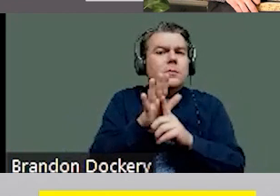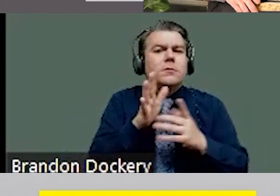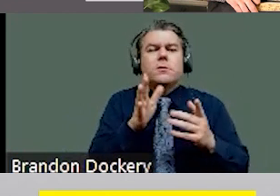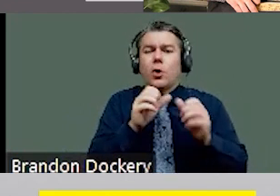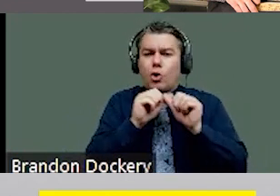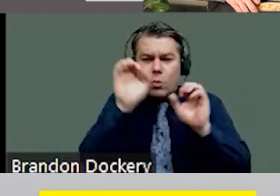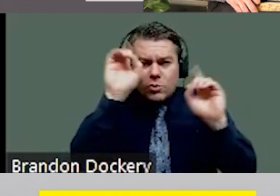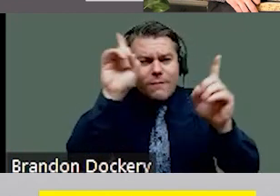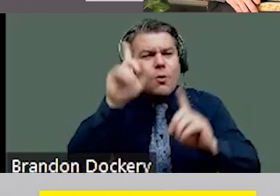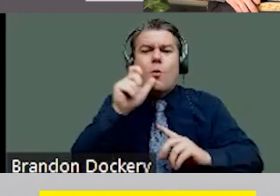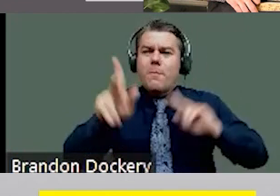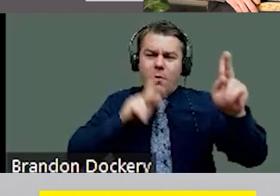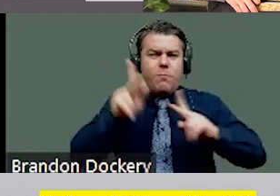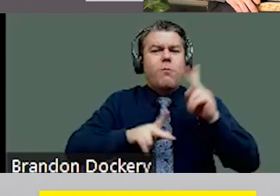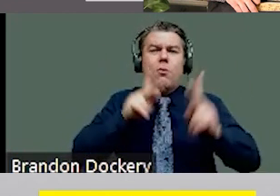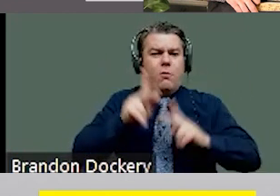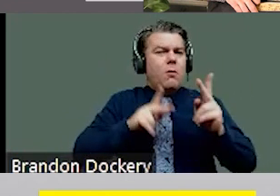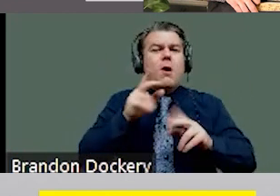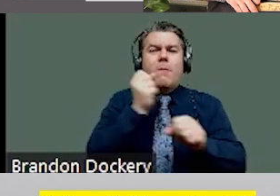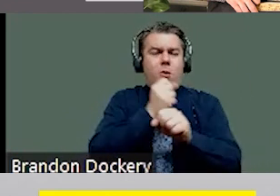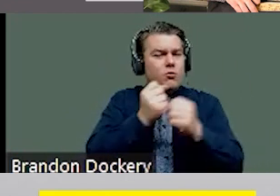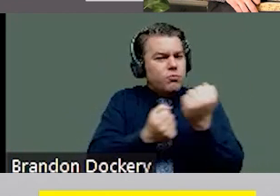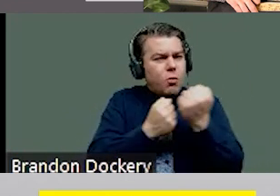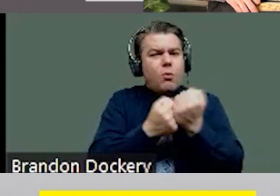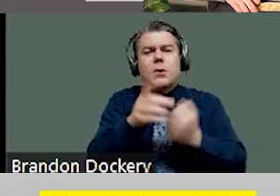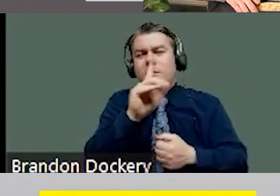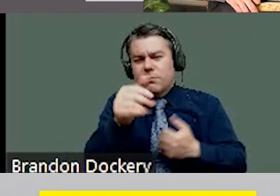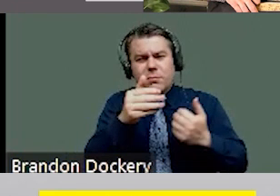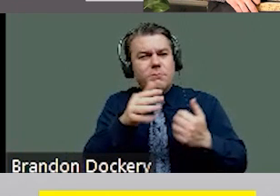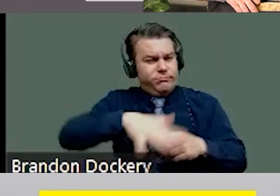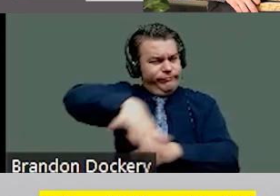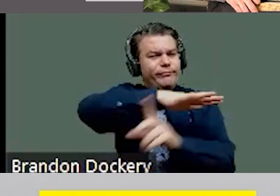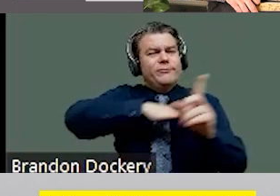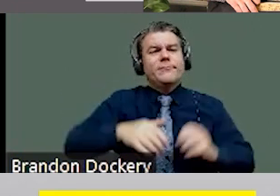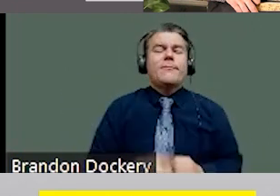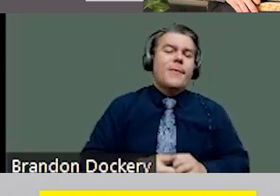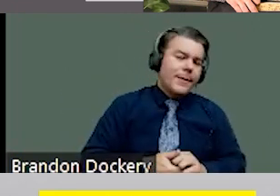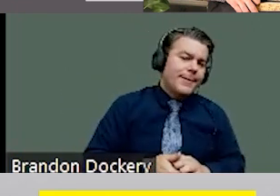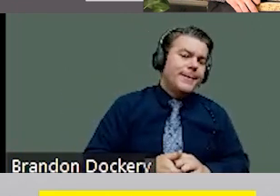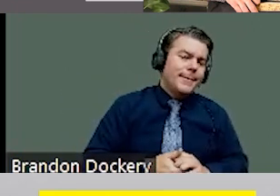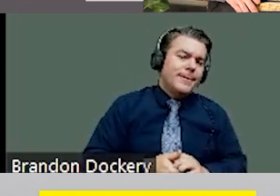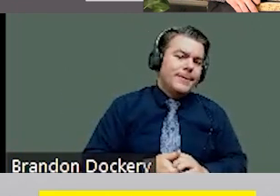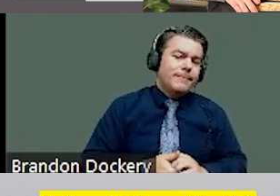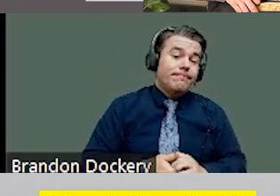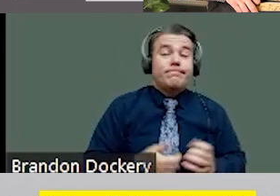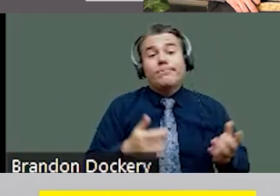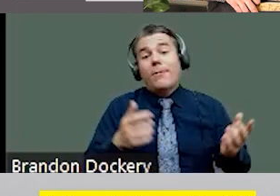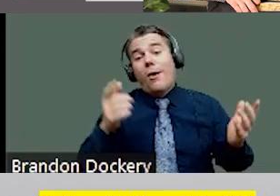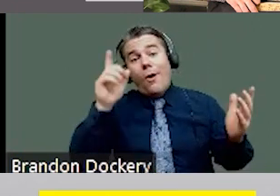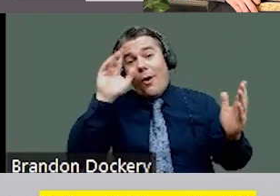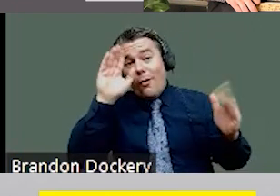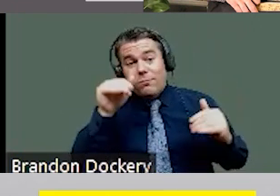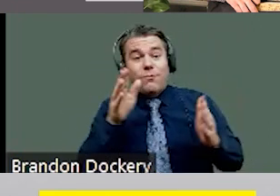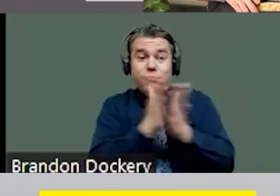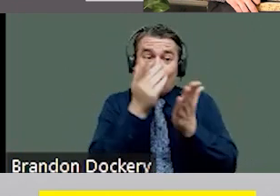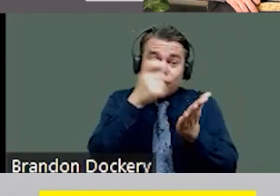education for people in the field of employment supports and disability? And so I also hope by writing